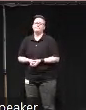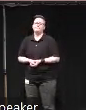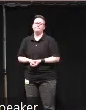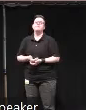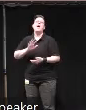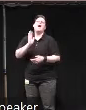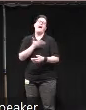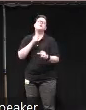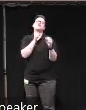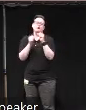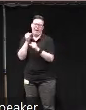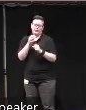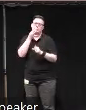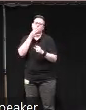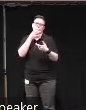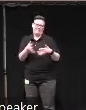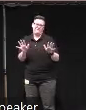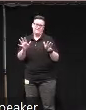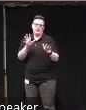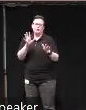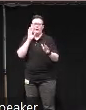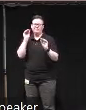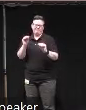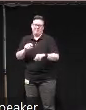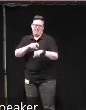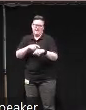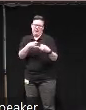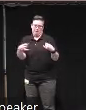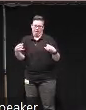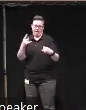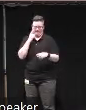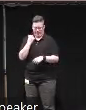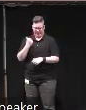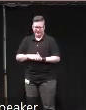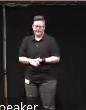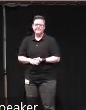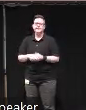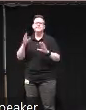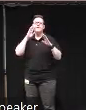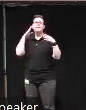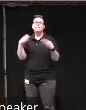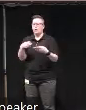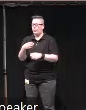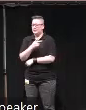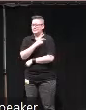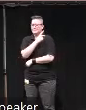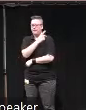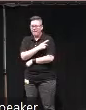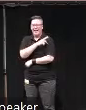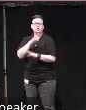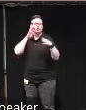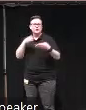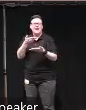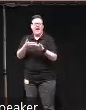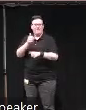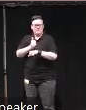our strategies and timeline. We want to focus on the patient focus and evidence care. We